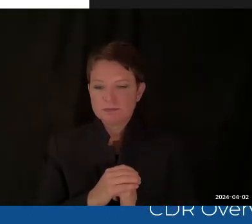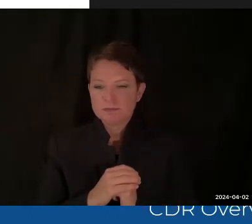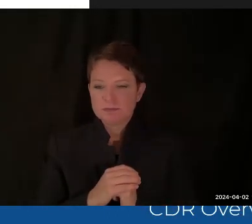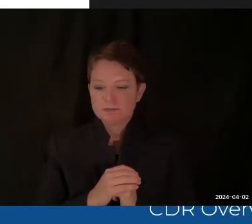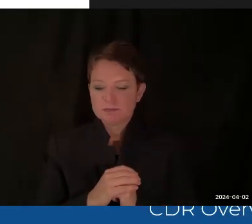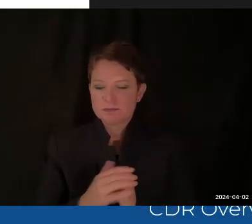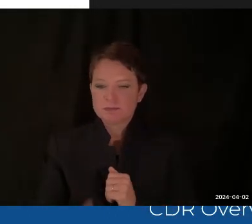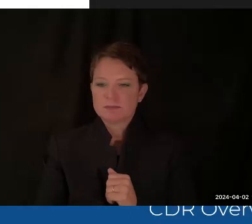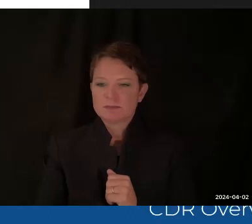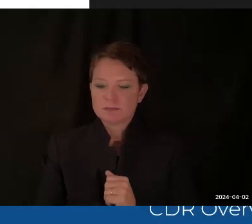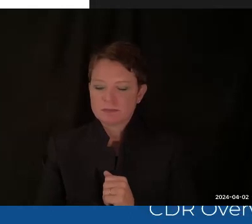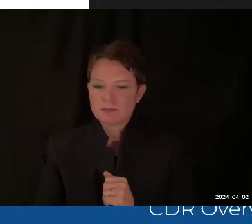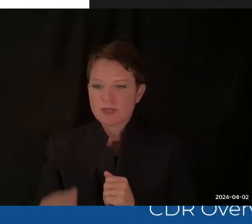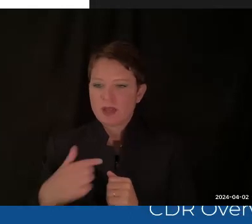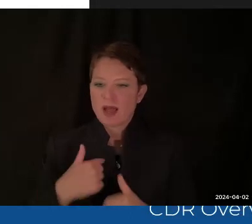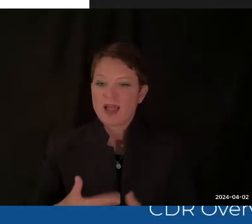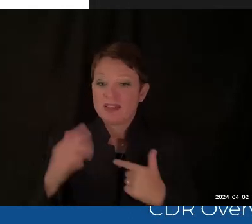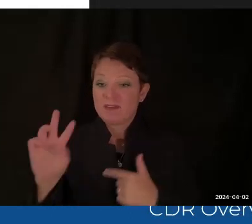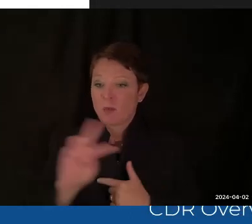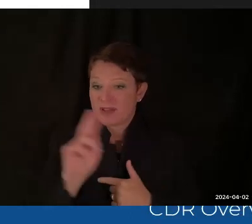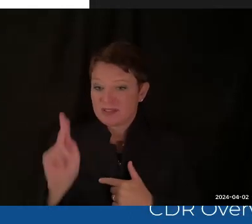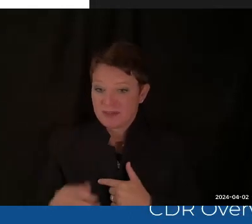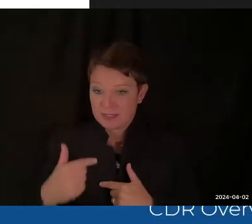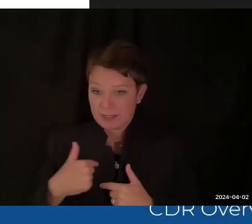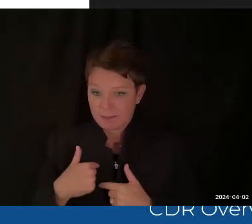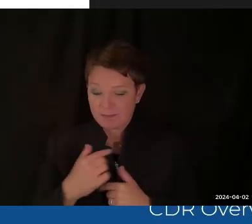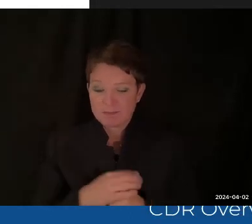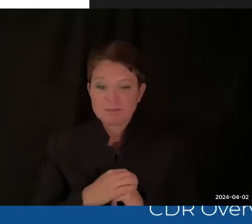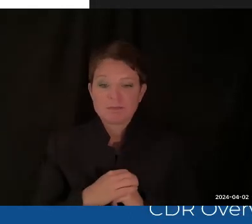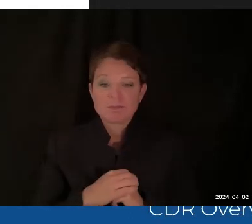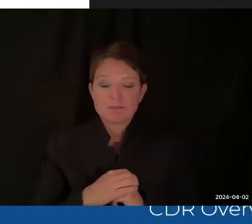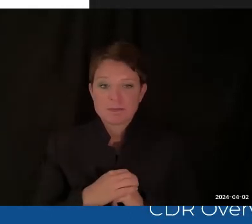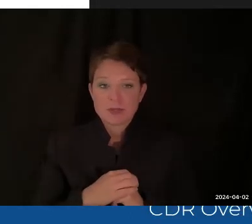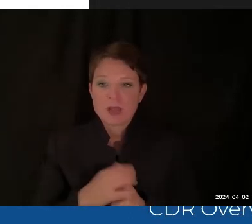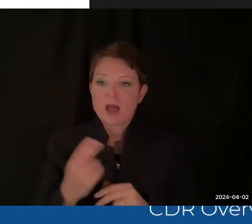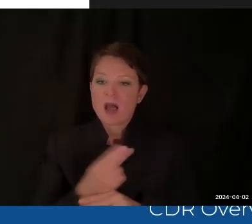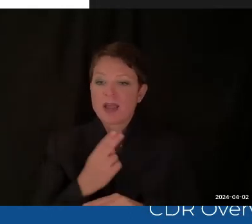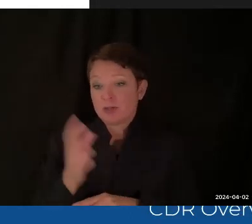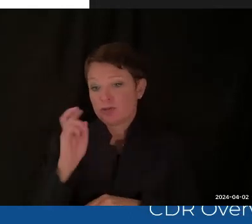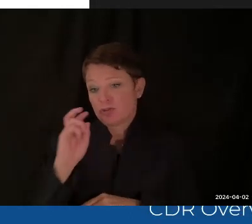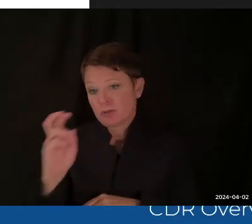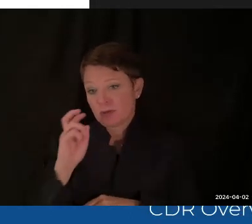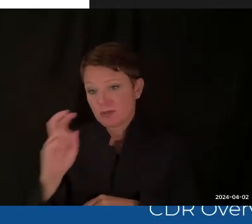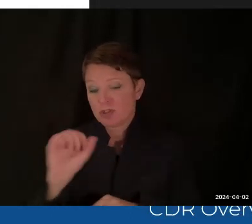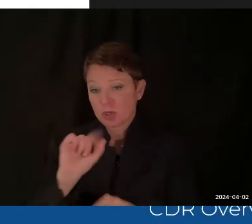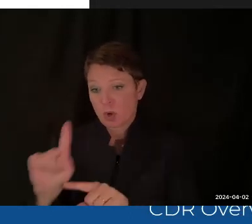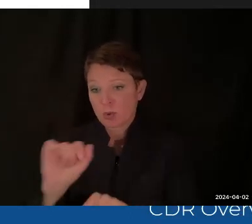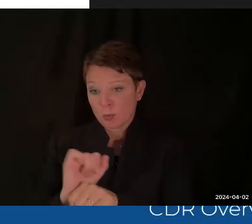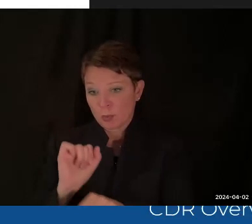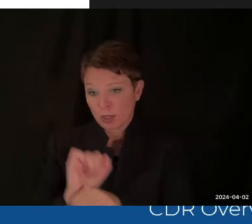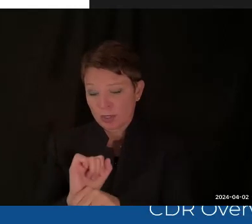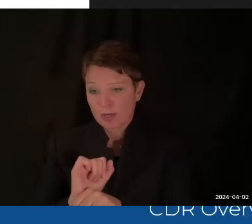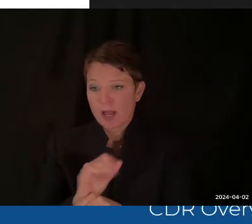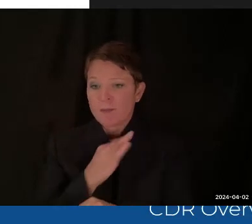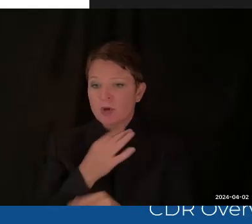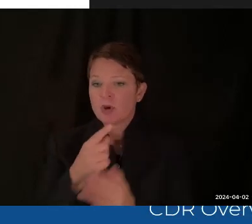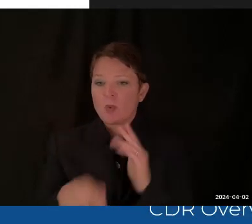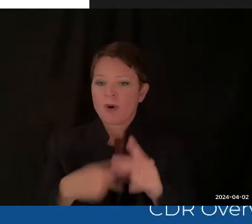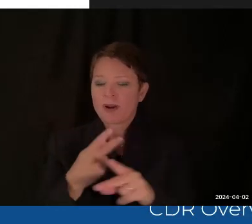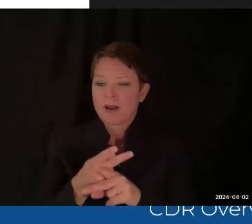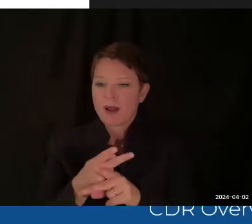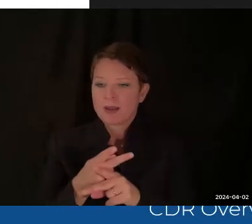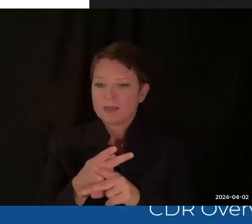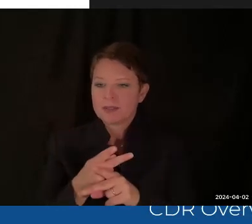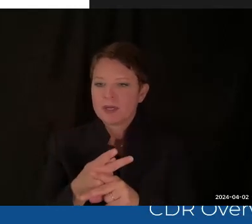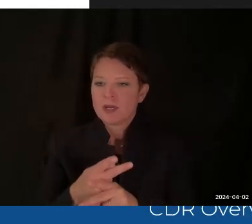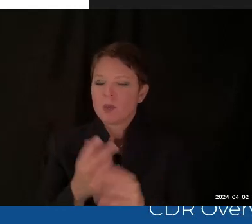Navarro Lopez, and I live in West Philly. I take public transportation to work, and I was just wondering what kind of,